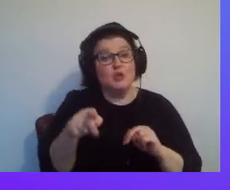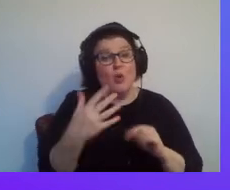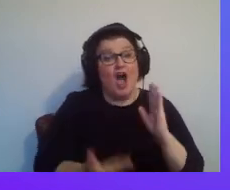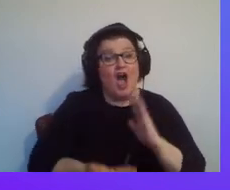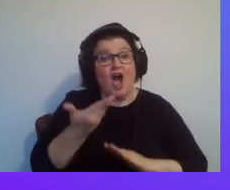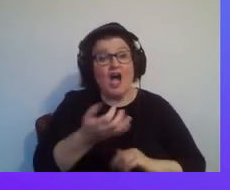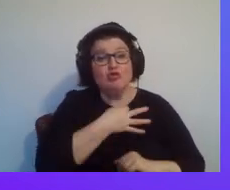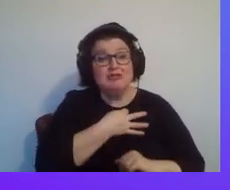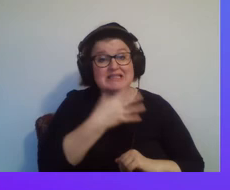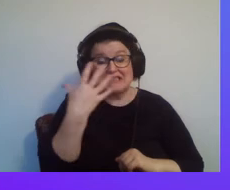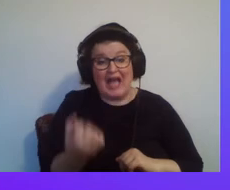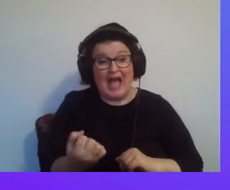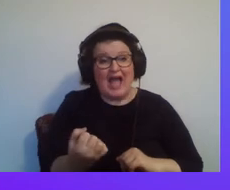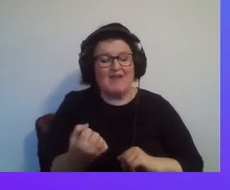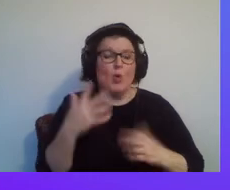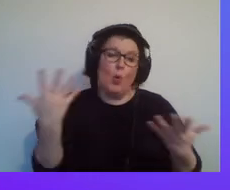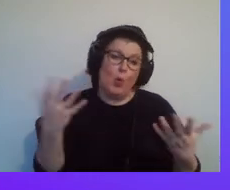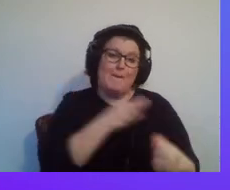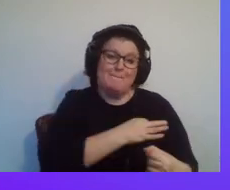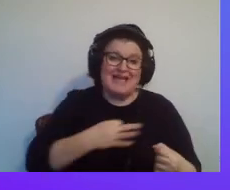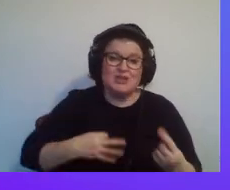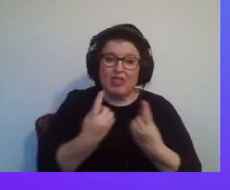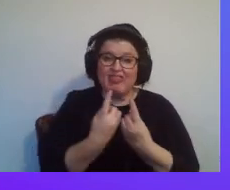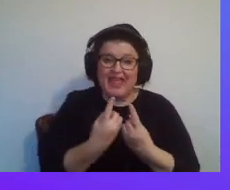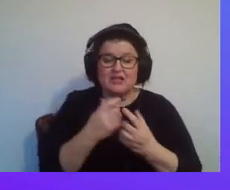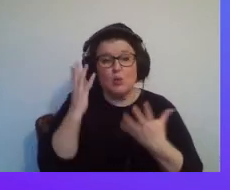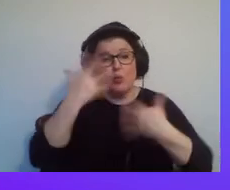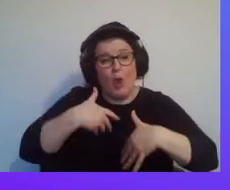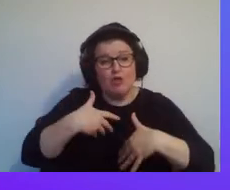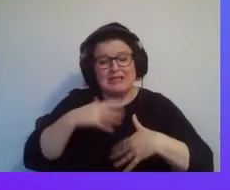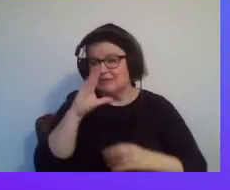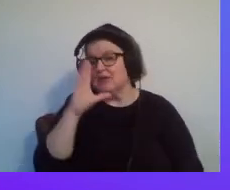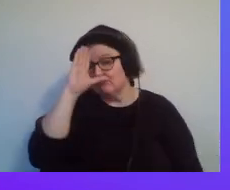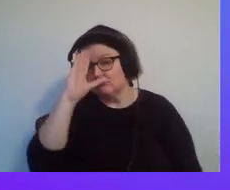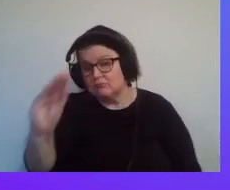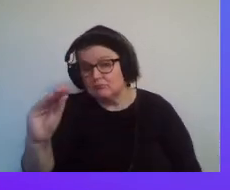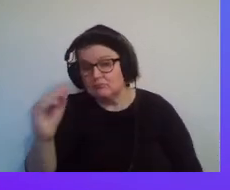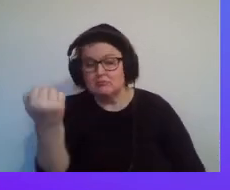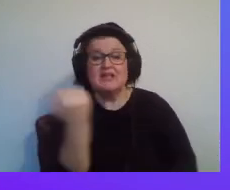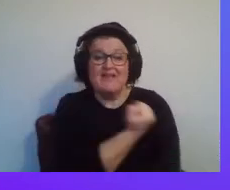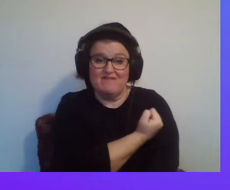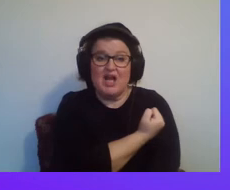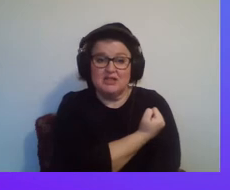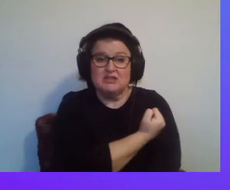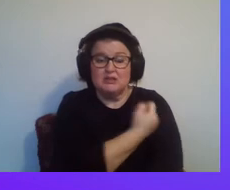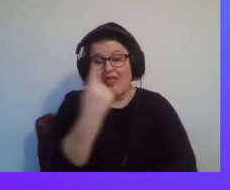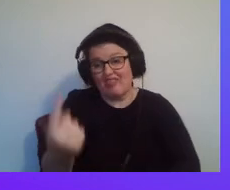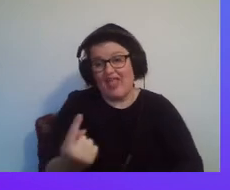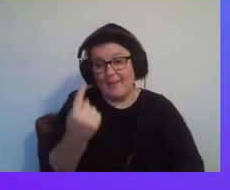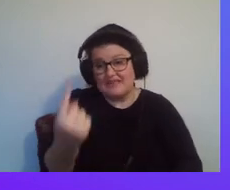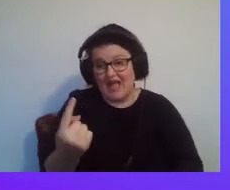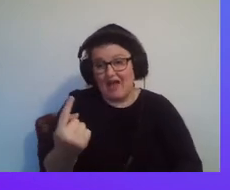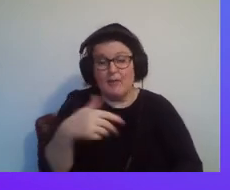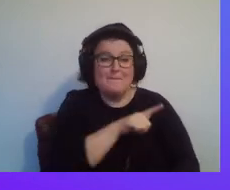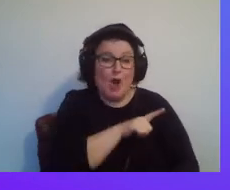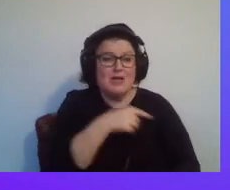vaccine, and just talk, because the people who are vaccinating have been given training to understand